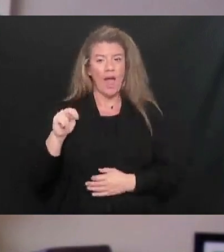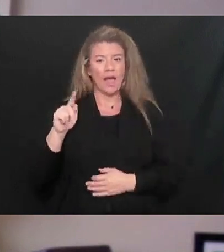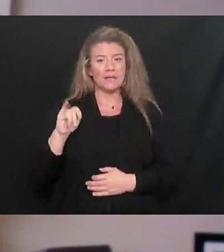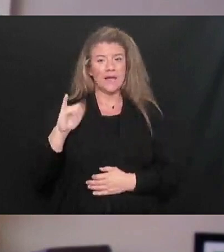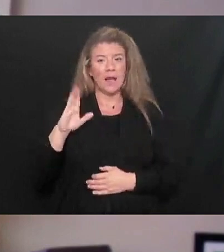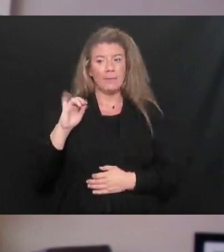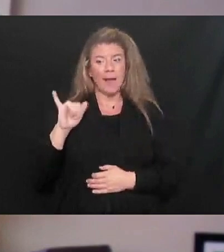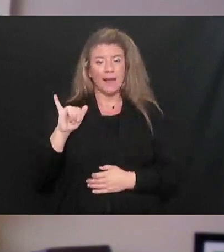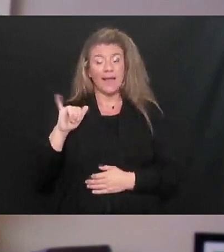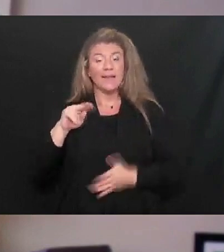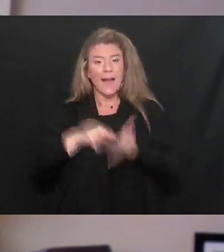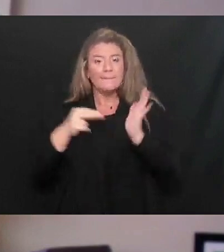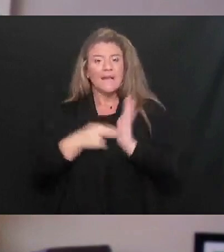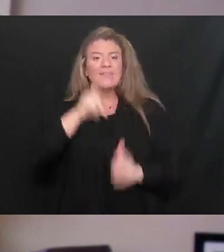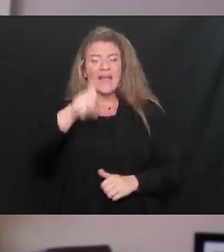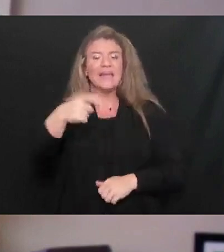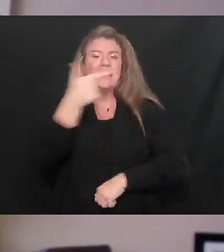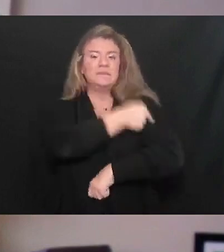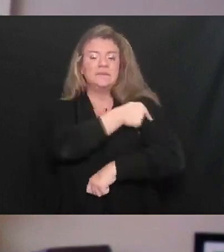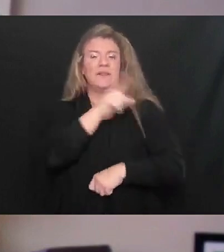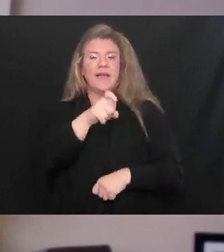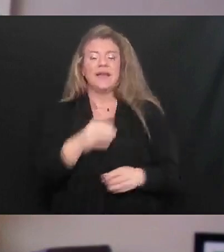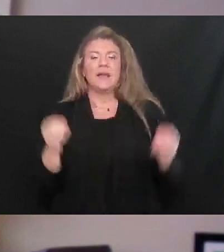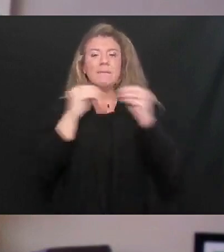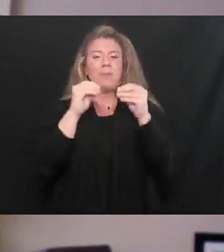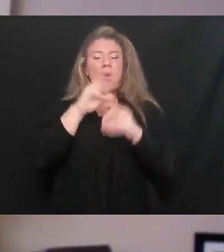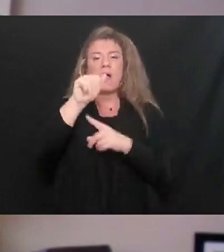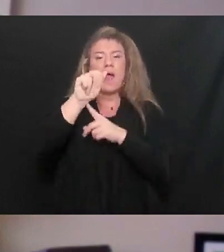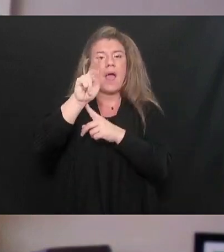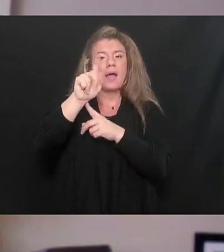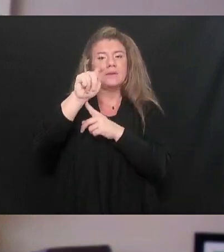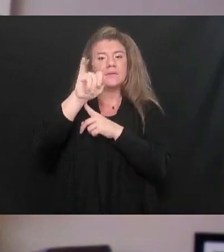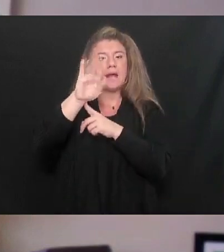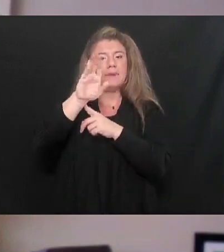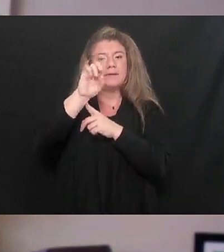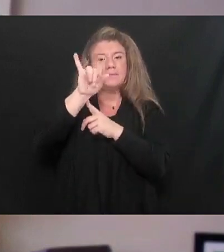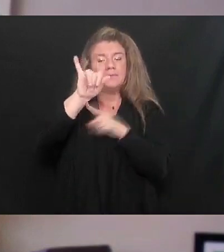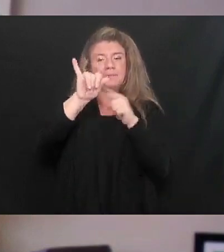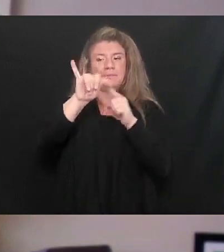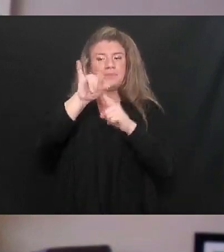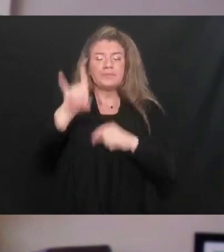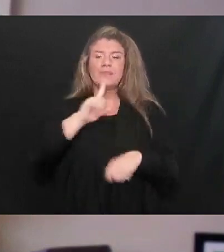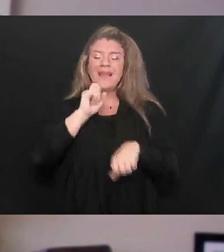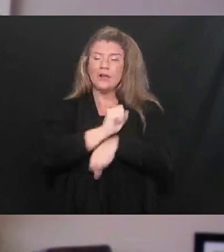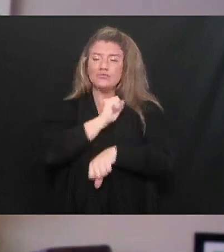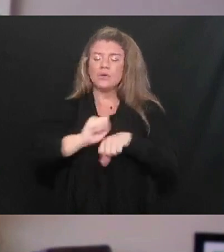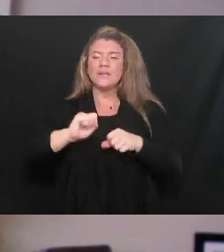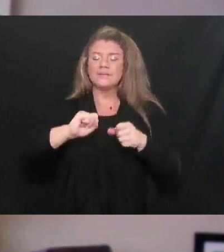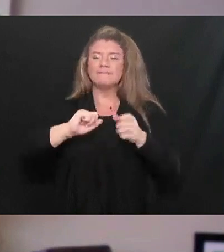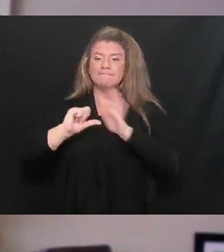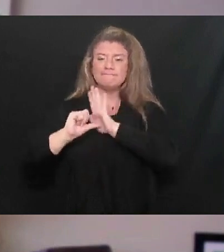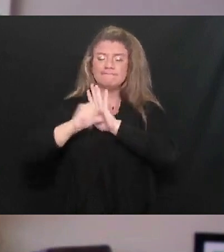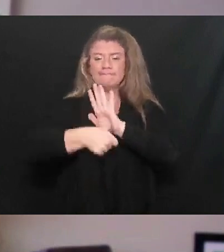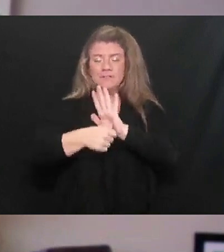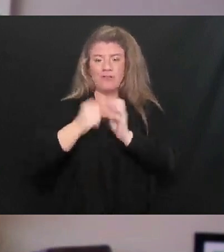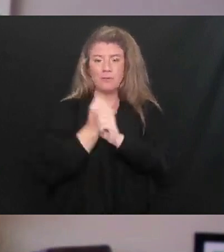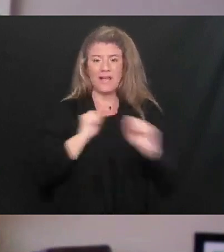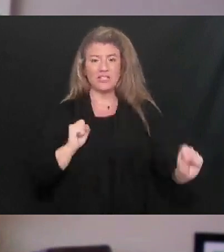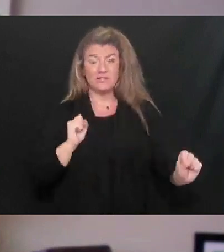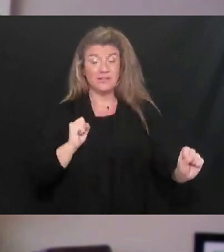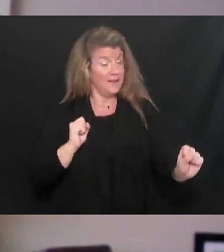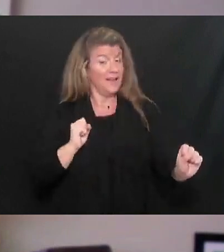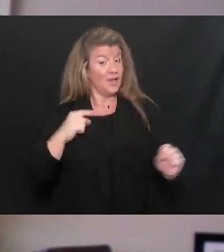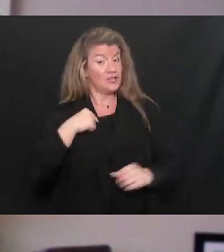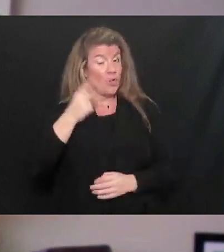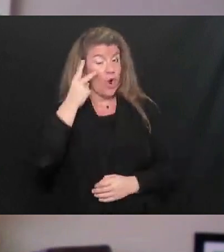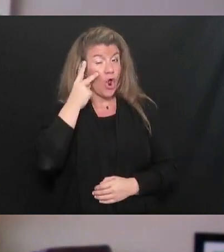need to be boosted up. They need more antibody, which is really the marker for protection. So we are looking at